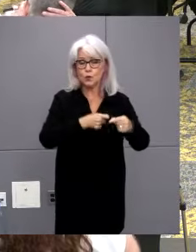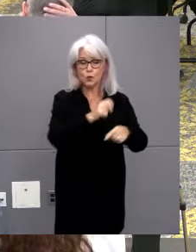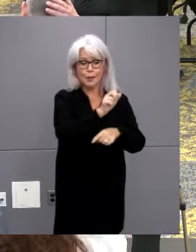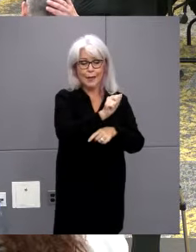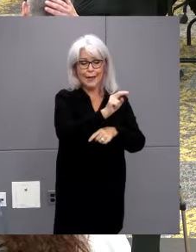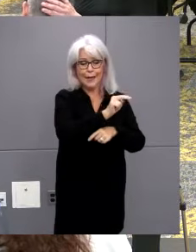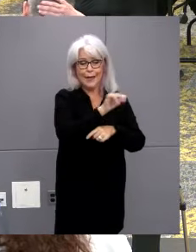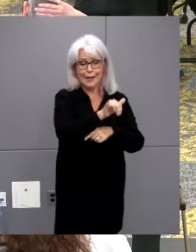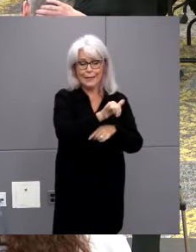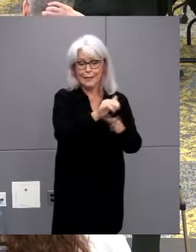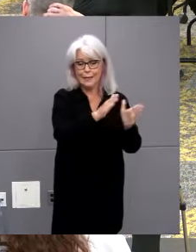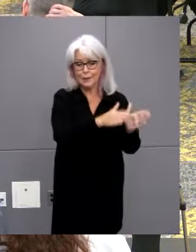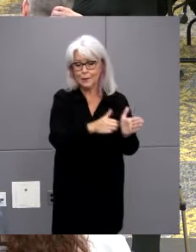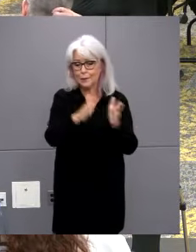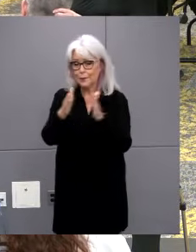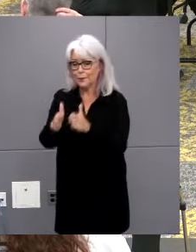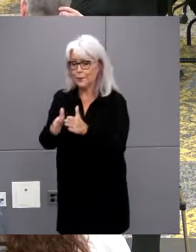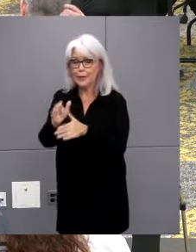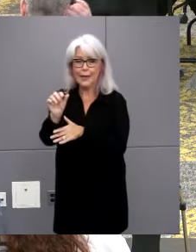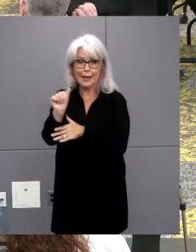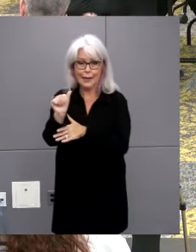word a or a.